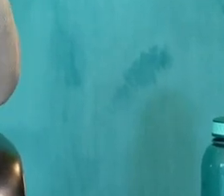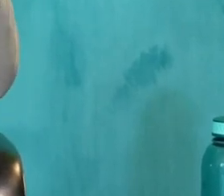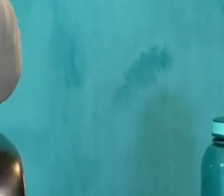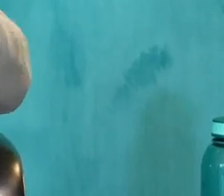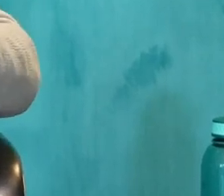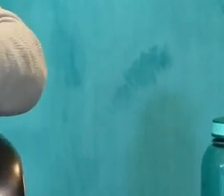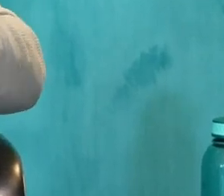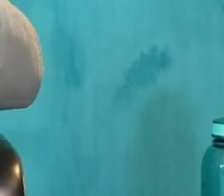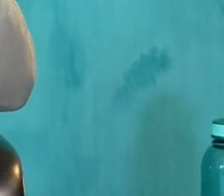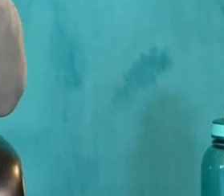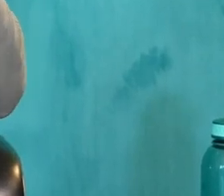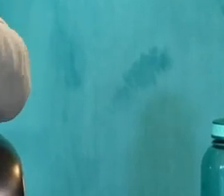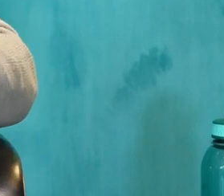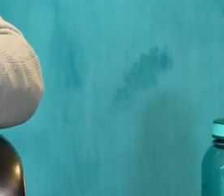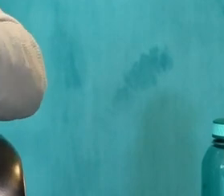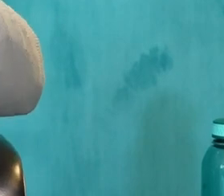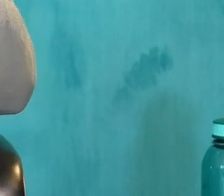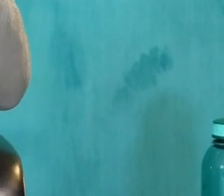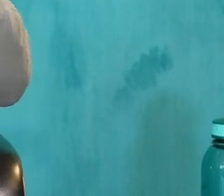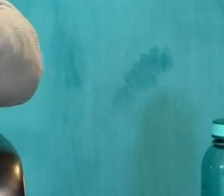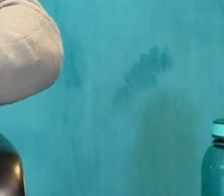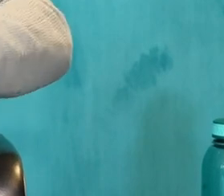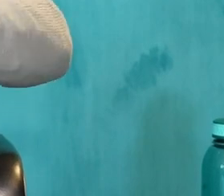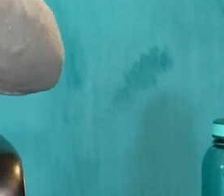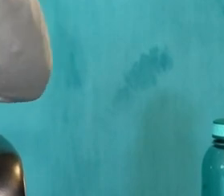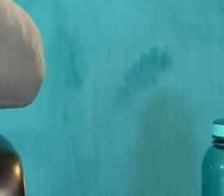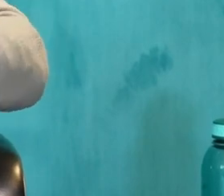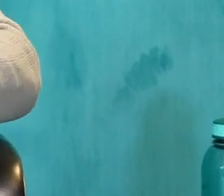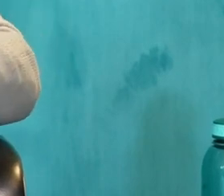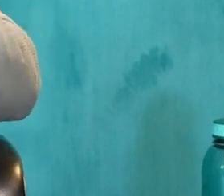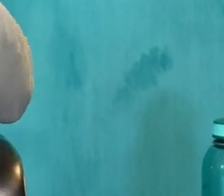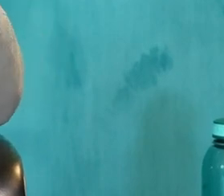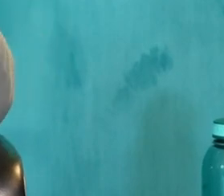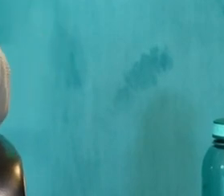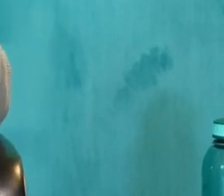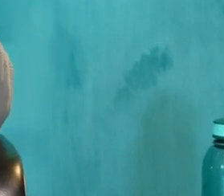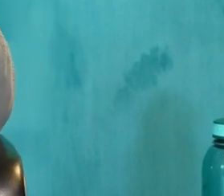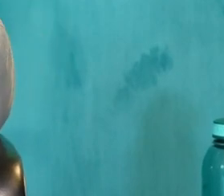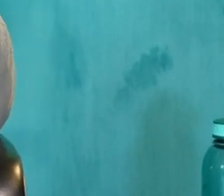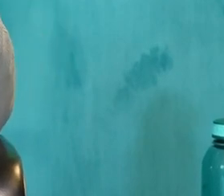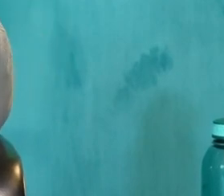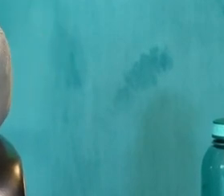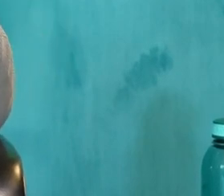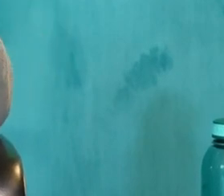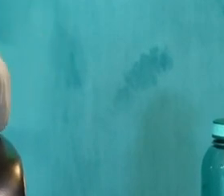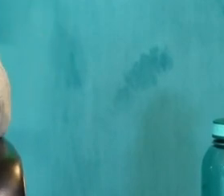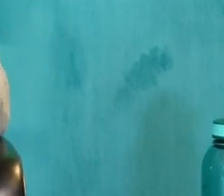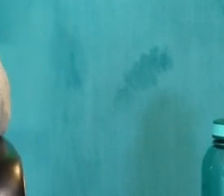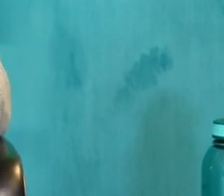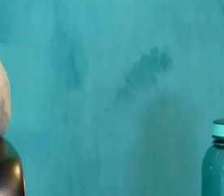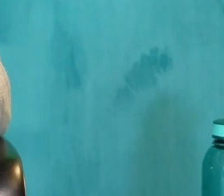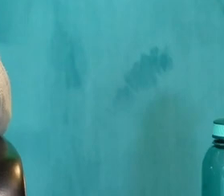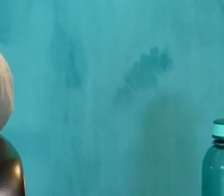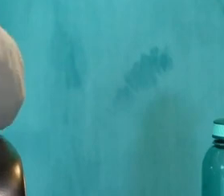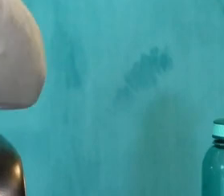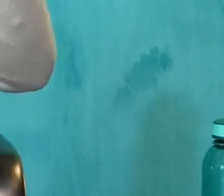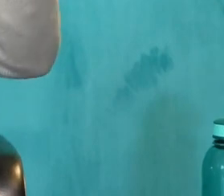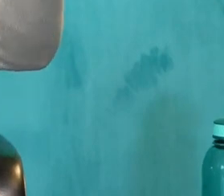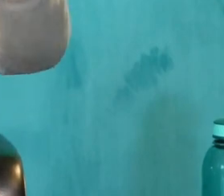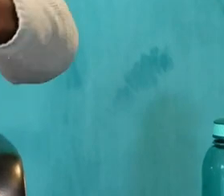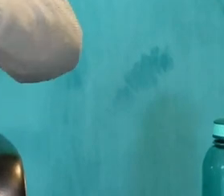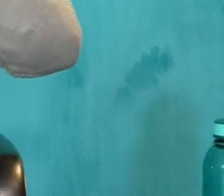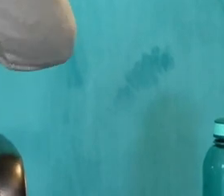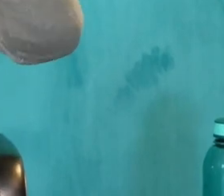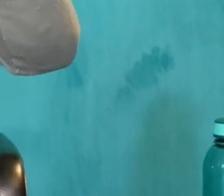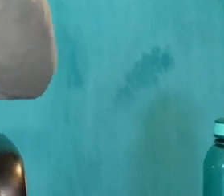Joseph had so many wrongs, but every time he went back to God to just pray, ask God for forgiveness, God always forgave him. And that